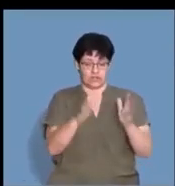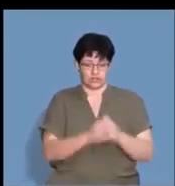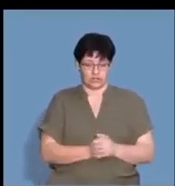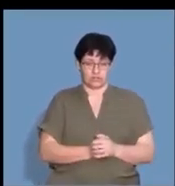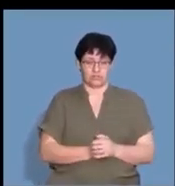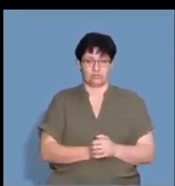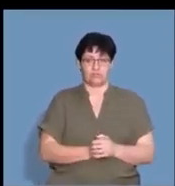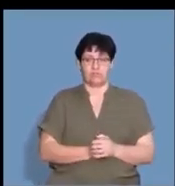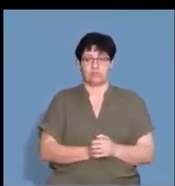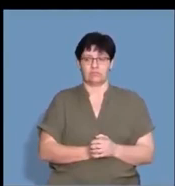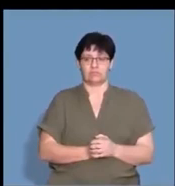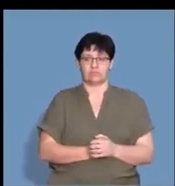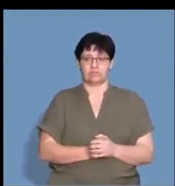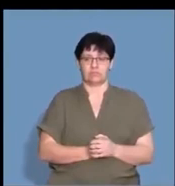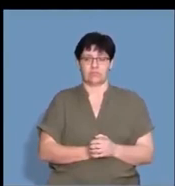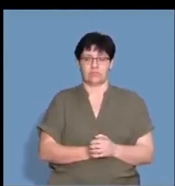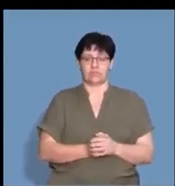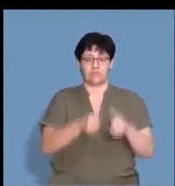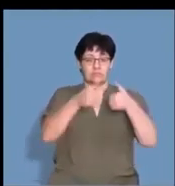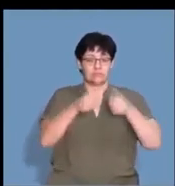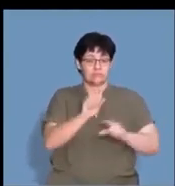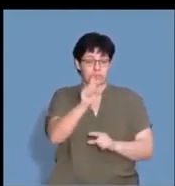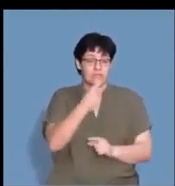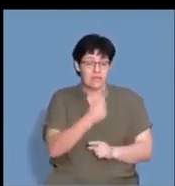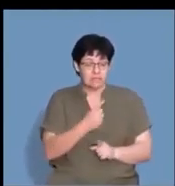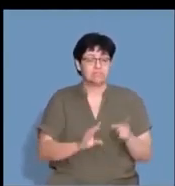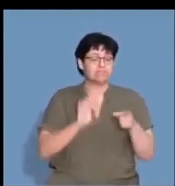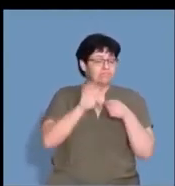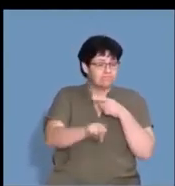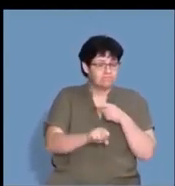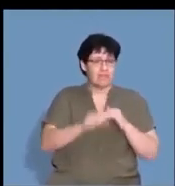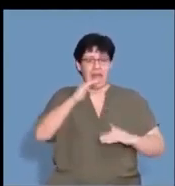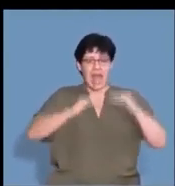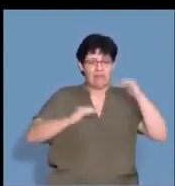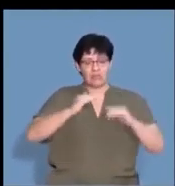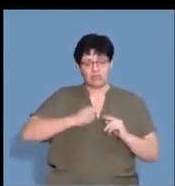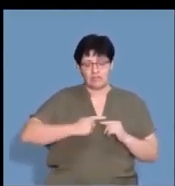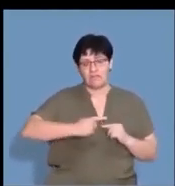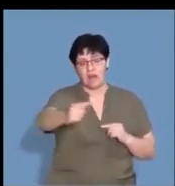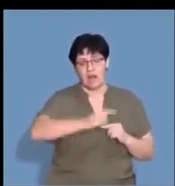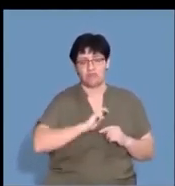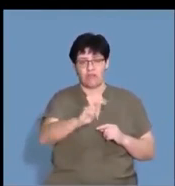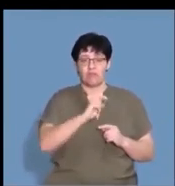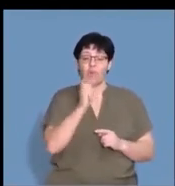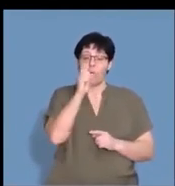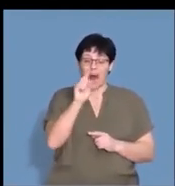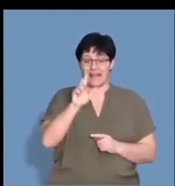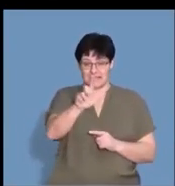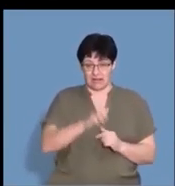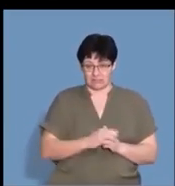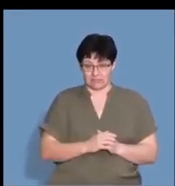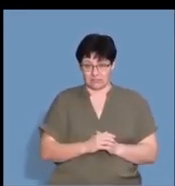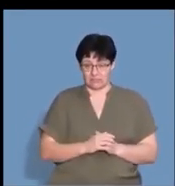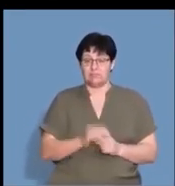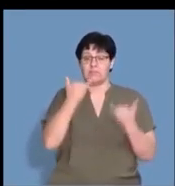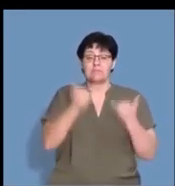Let's move on to the next question. The next question says, determine the average distance traveled per litre. So